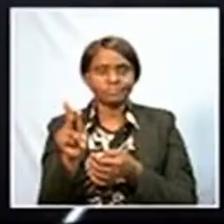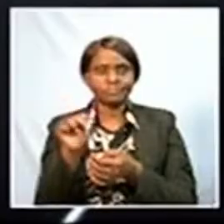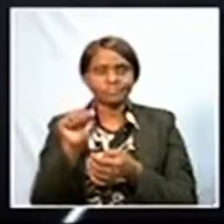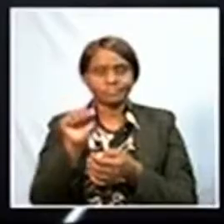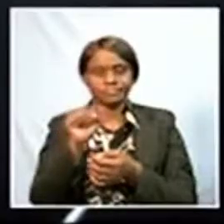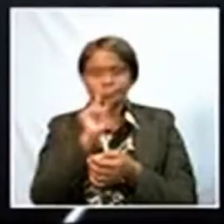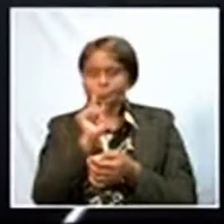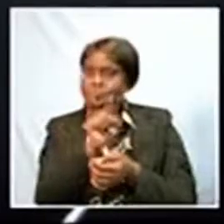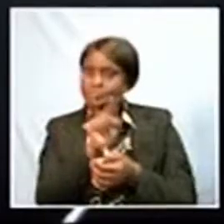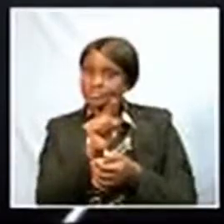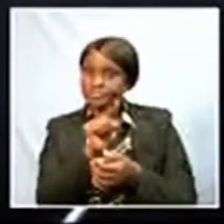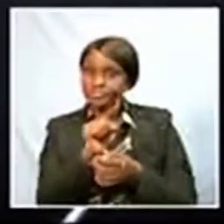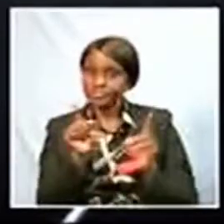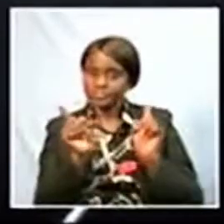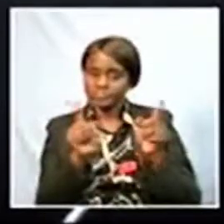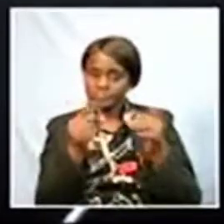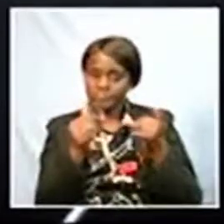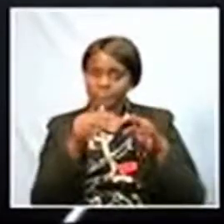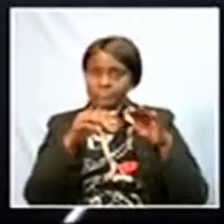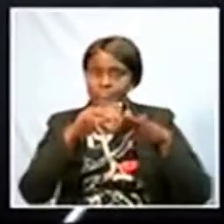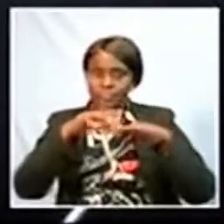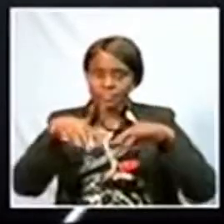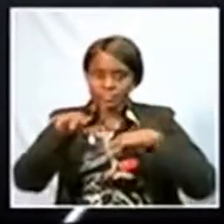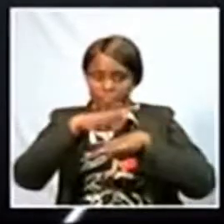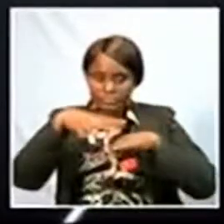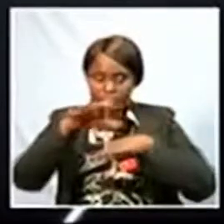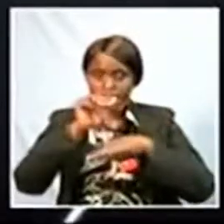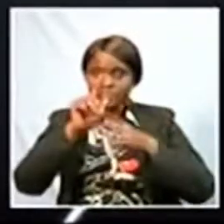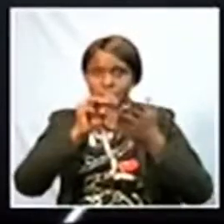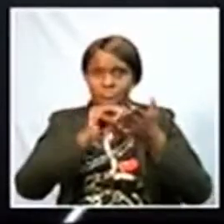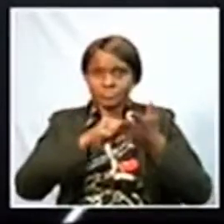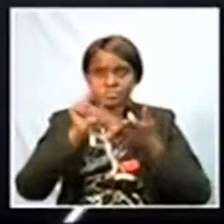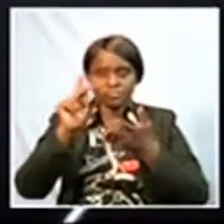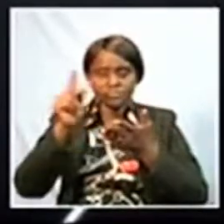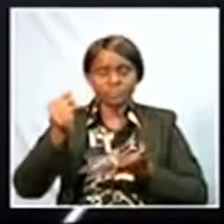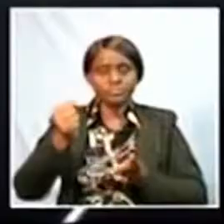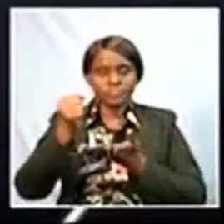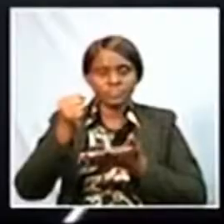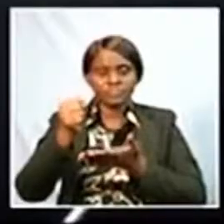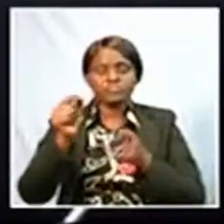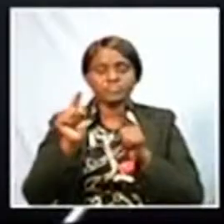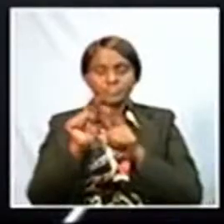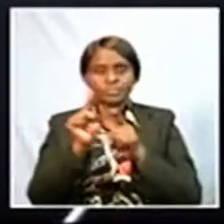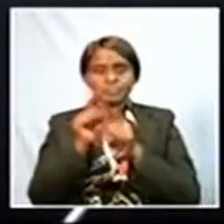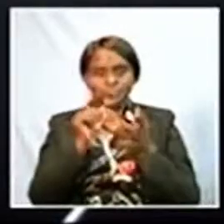Obviously, this is way above the 1 million kwacha budget, and